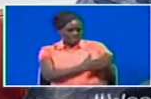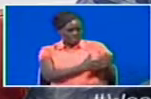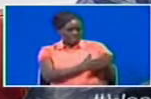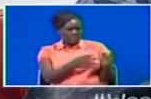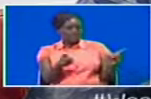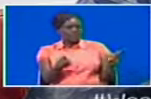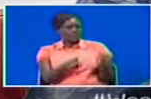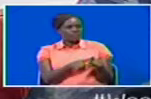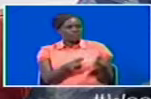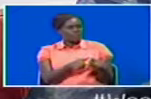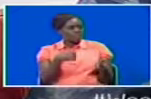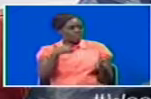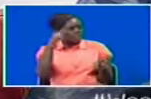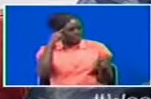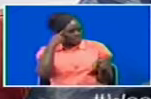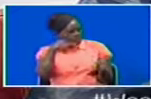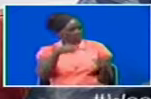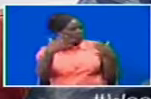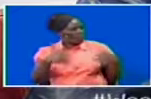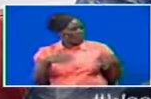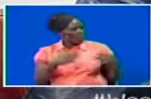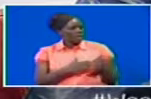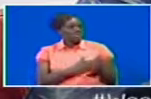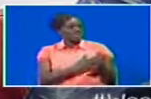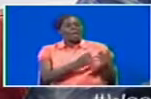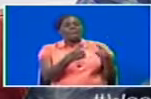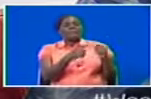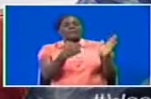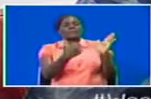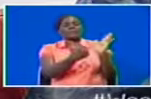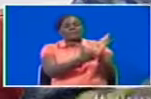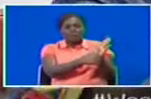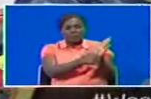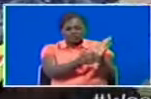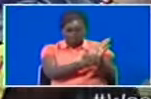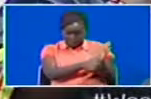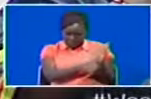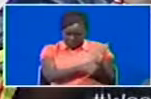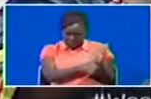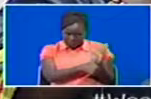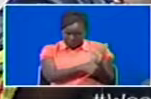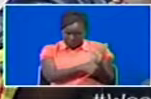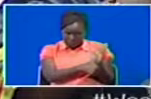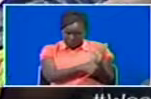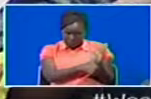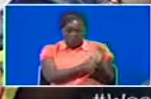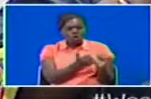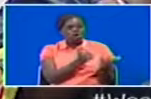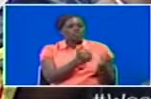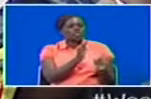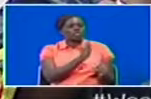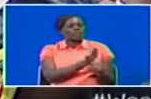and I think they are great leaders. But the problem is there's a lot of,